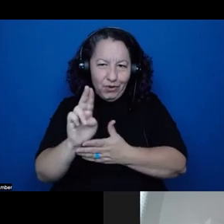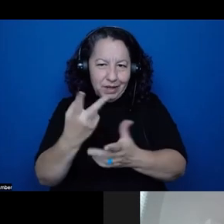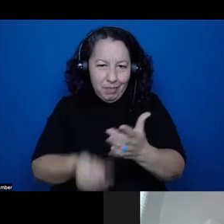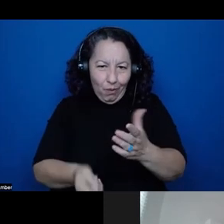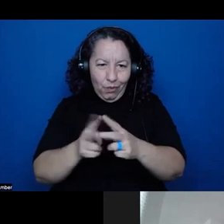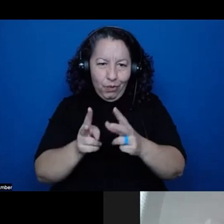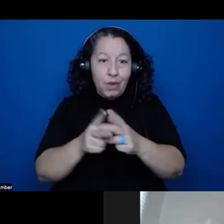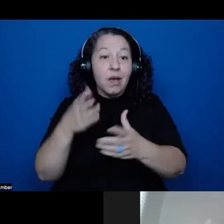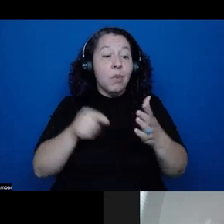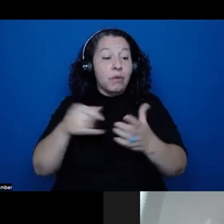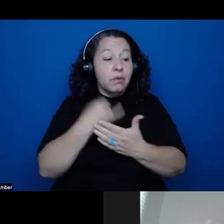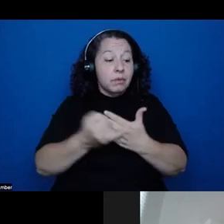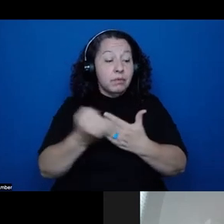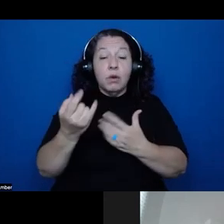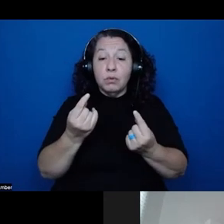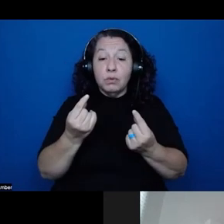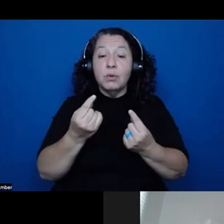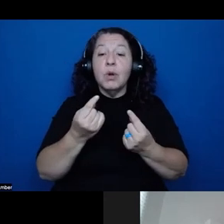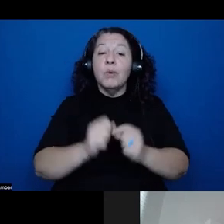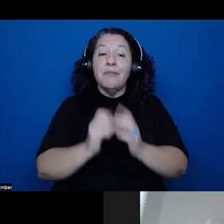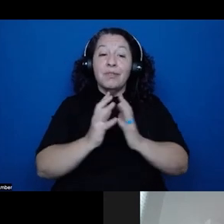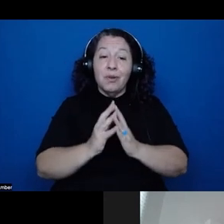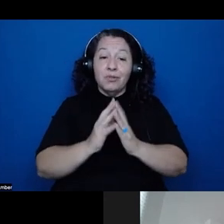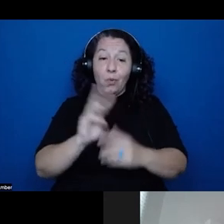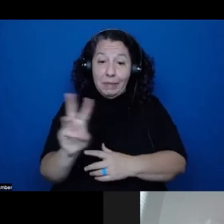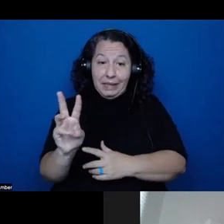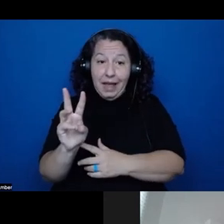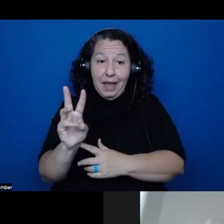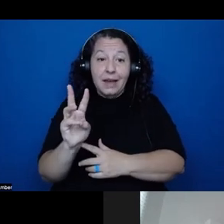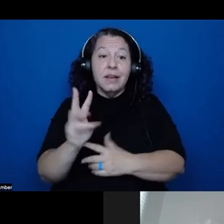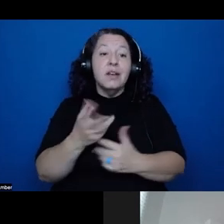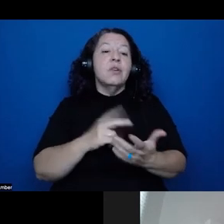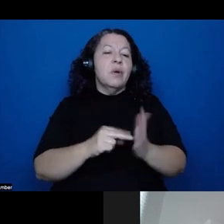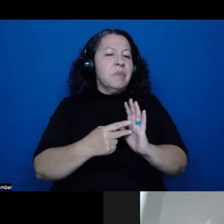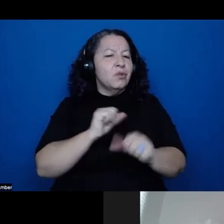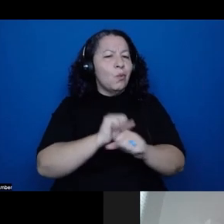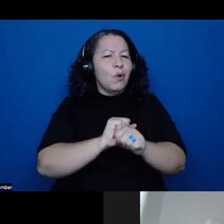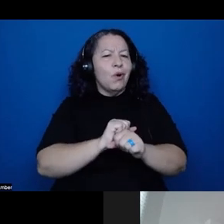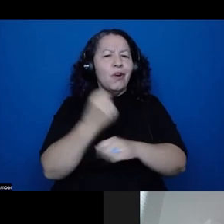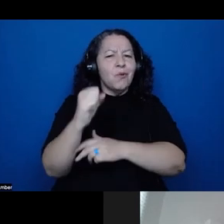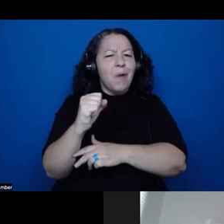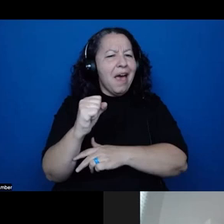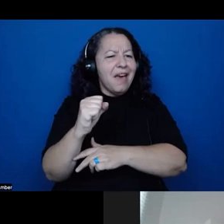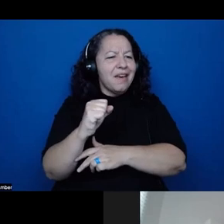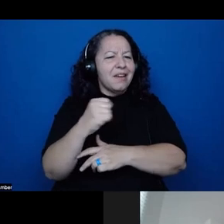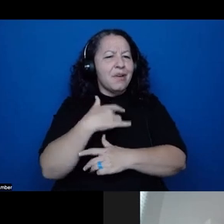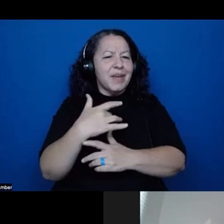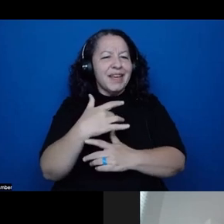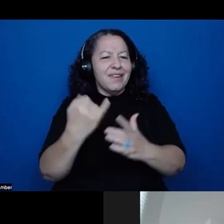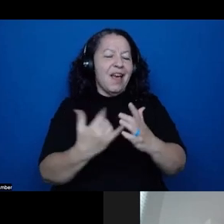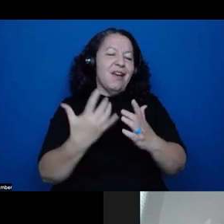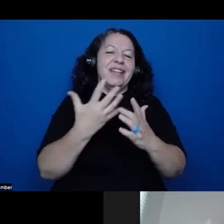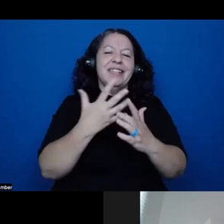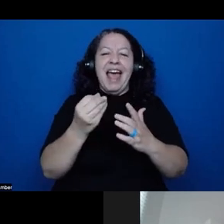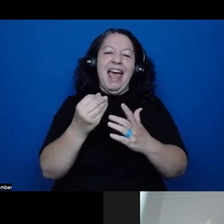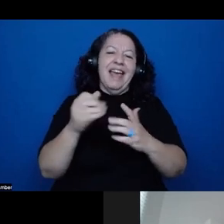this project, we've launched a website that places the work of the radical artist and activist Joe Spence in the